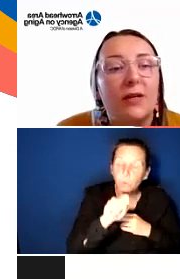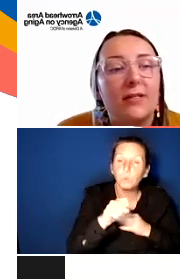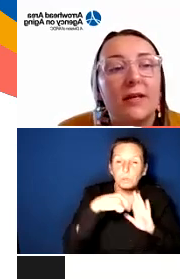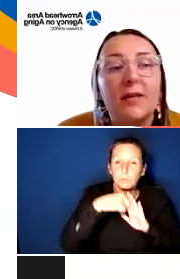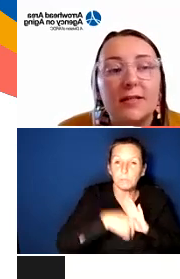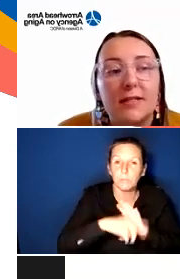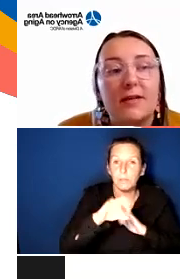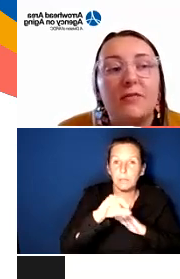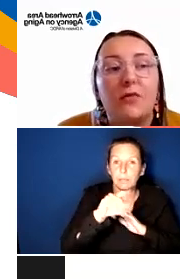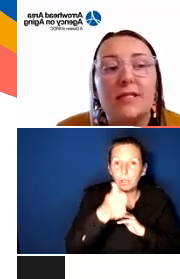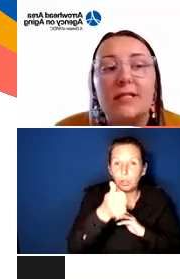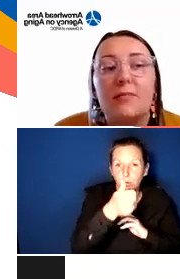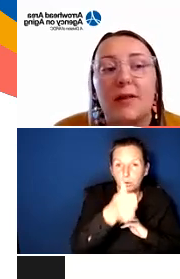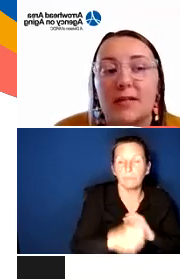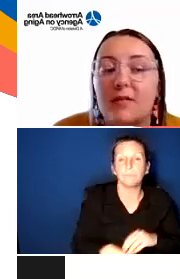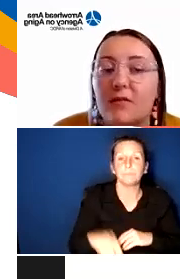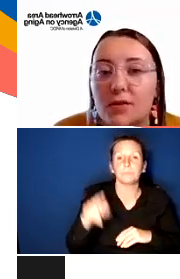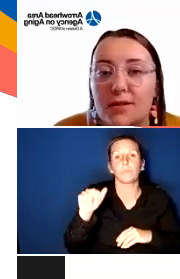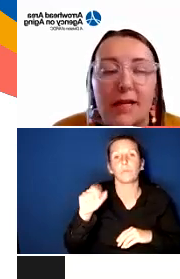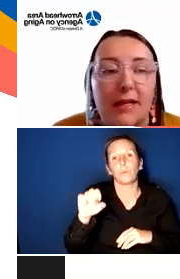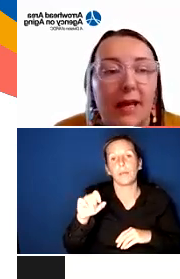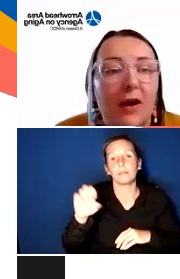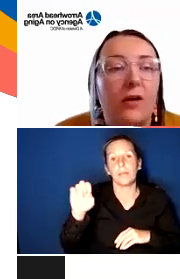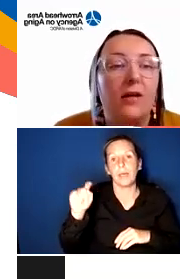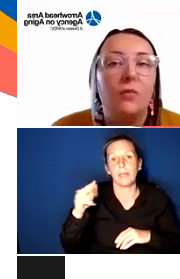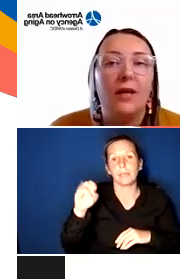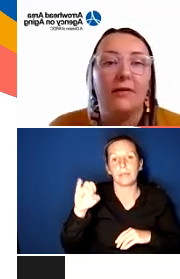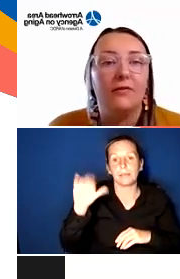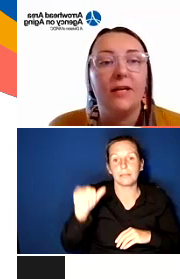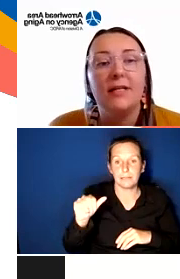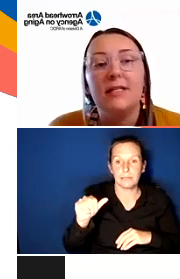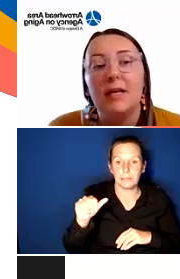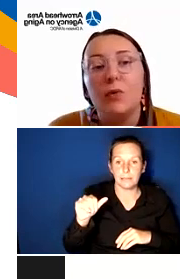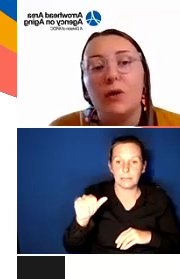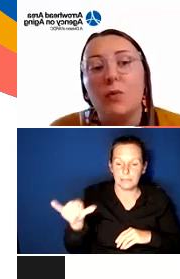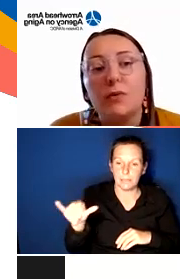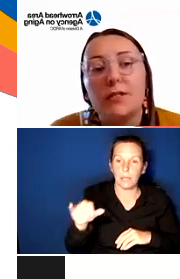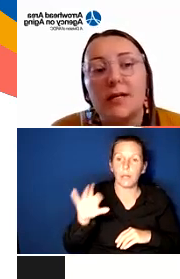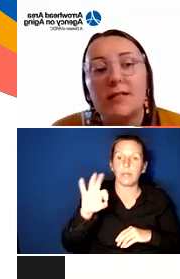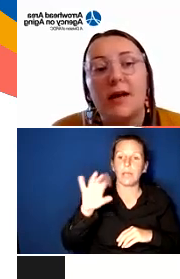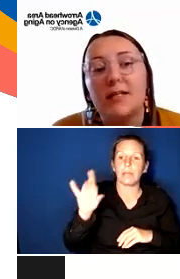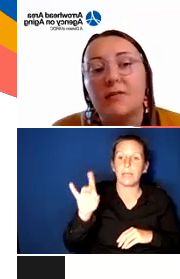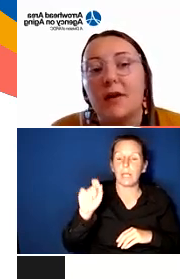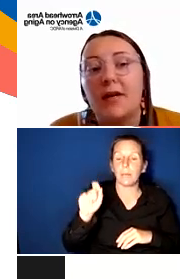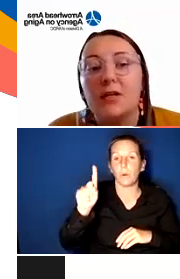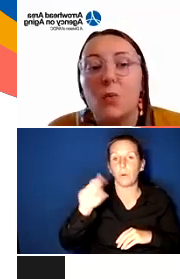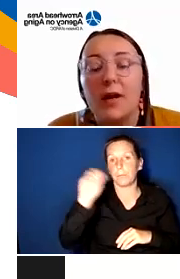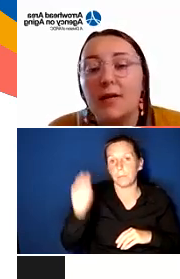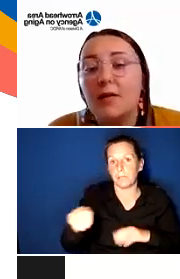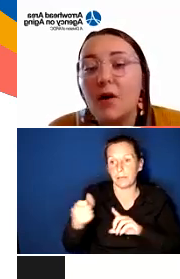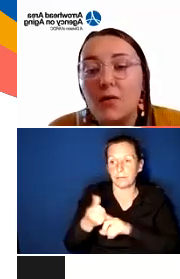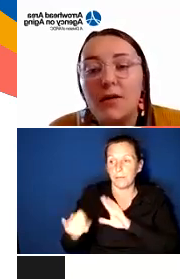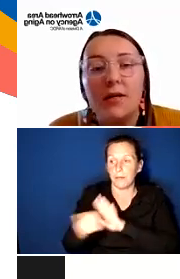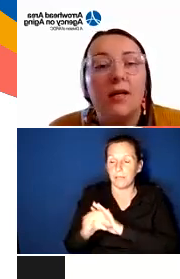As for race and ethnicity, for 60+ individuals in Aiken County, we have 98.1% identifying as